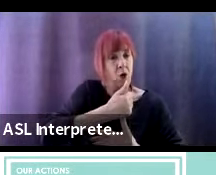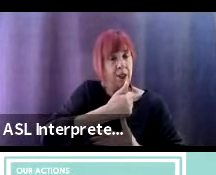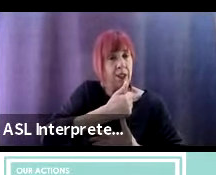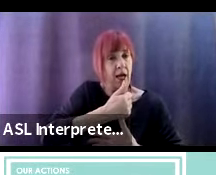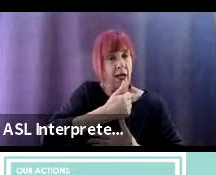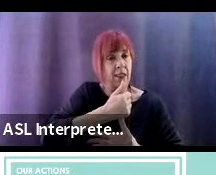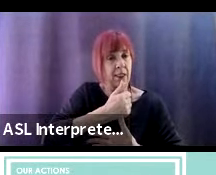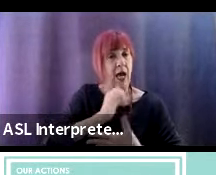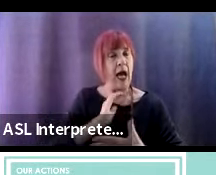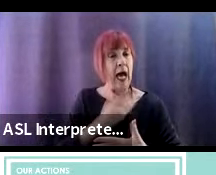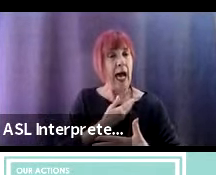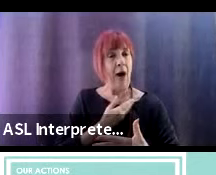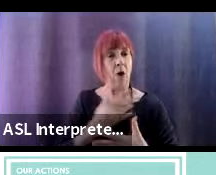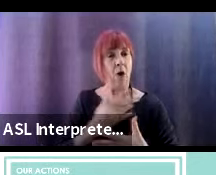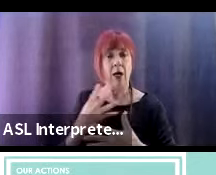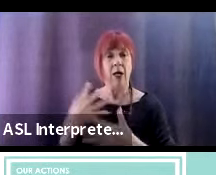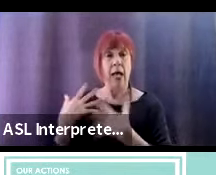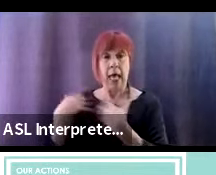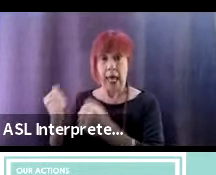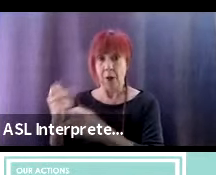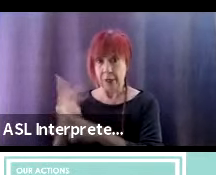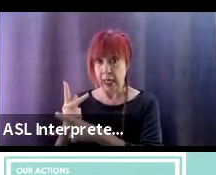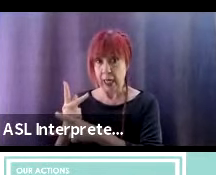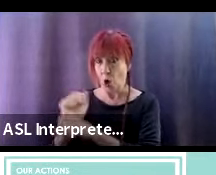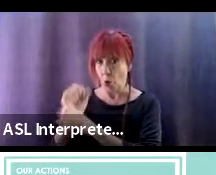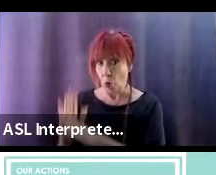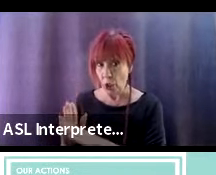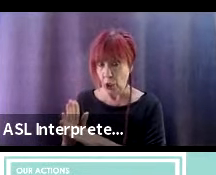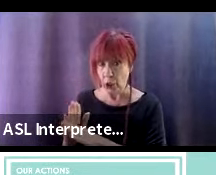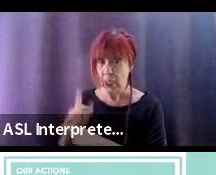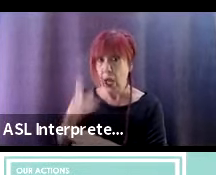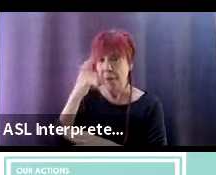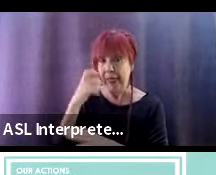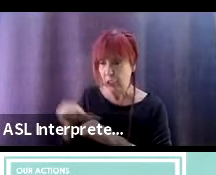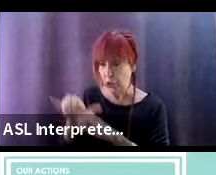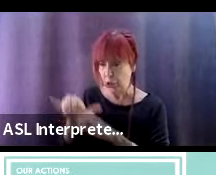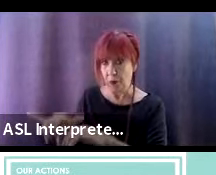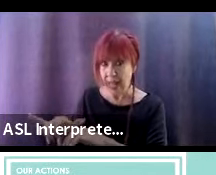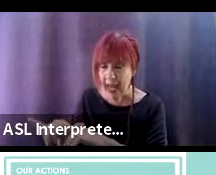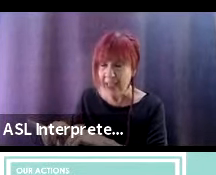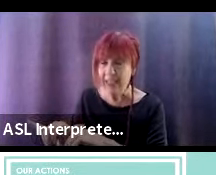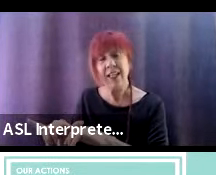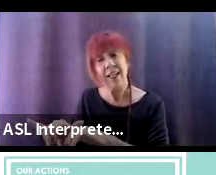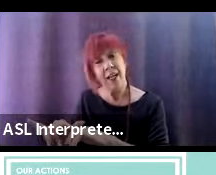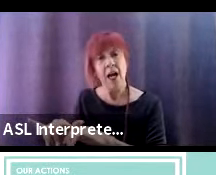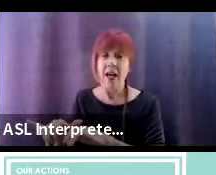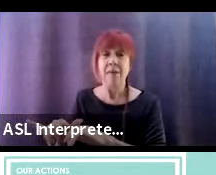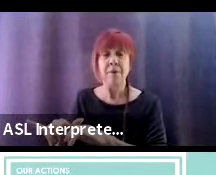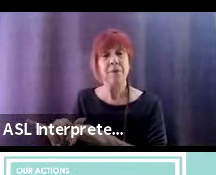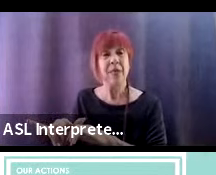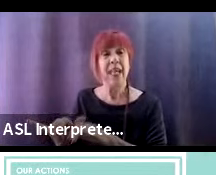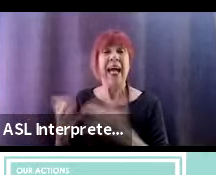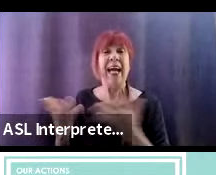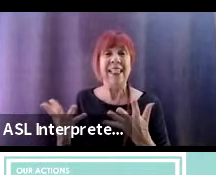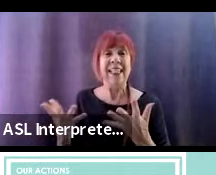our healthcare workers has led to a skew in the way that